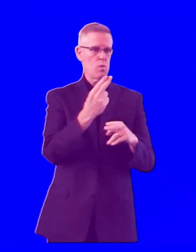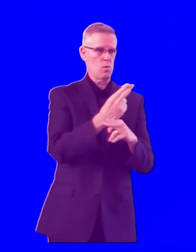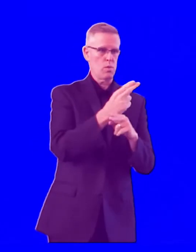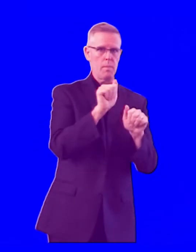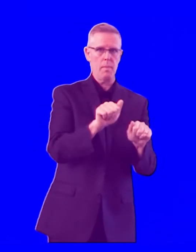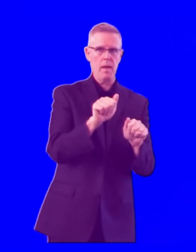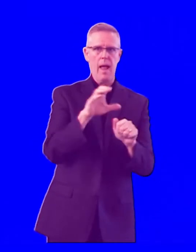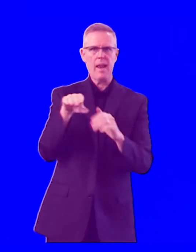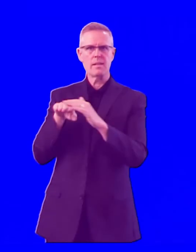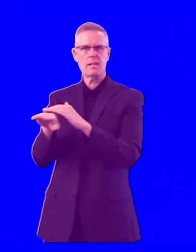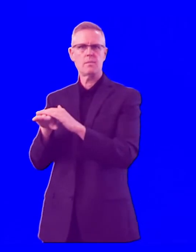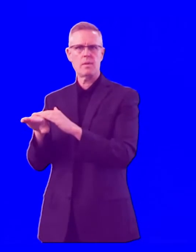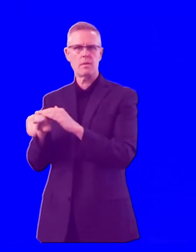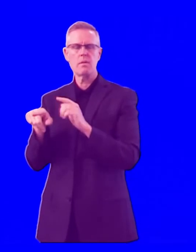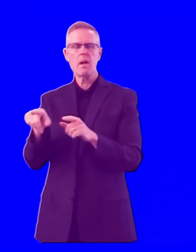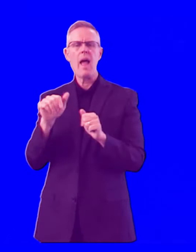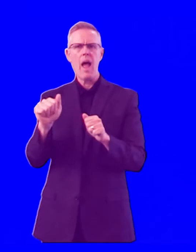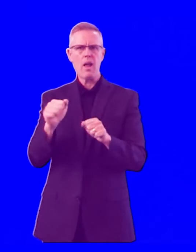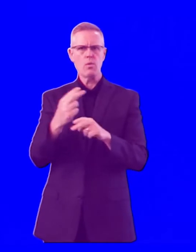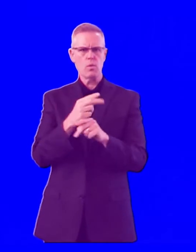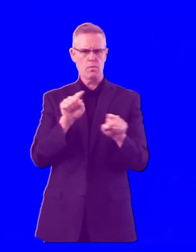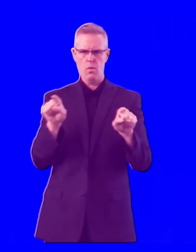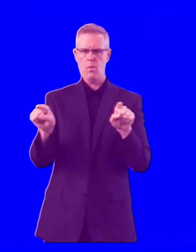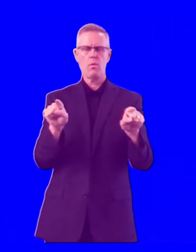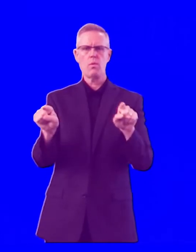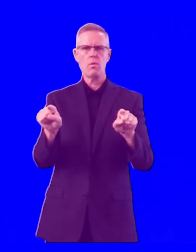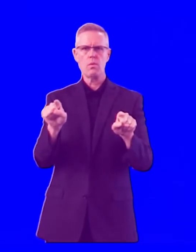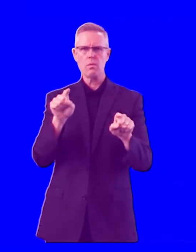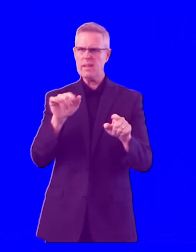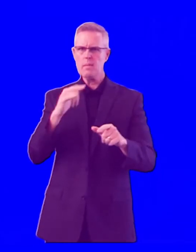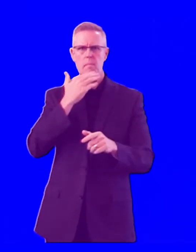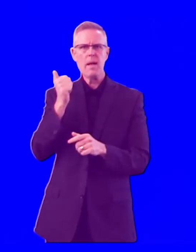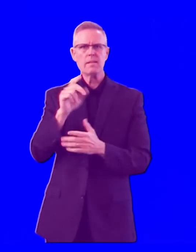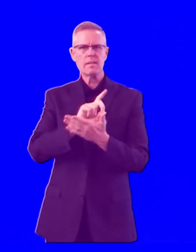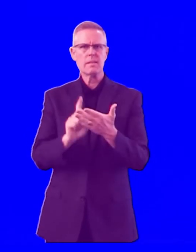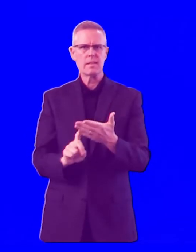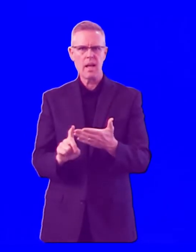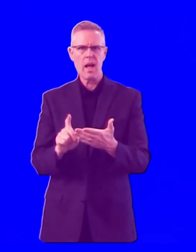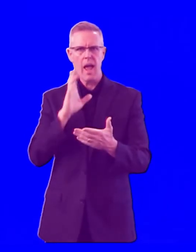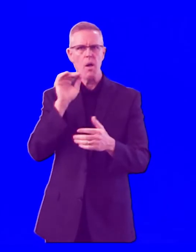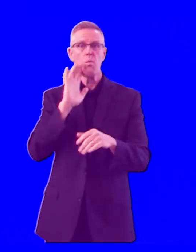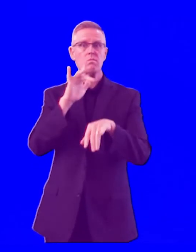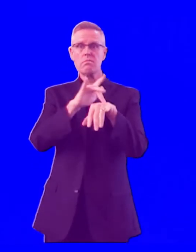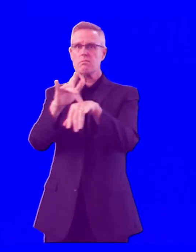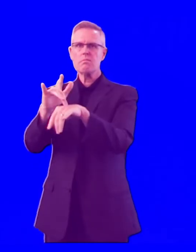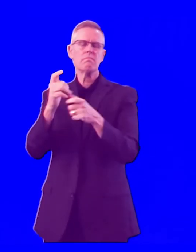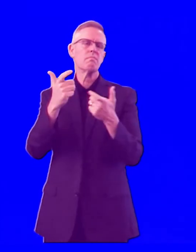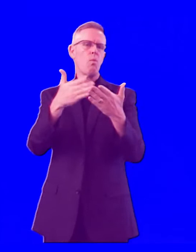accessibility, and a discussion of how really using both of those is for the best design and will reach the widest